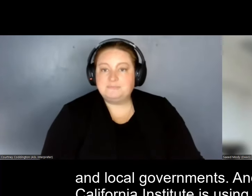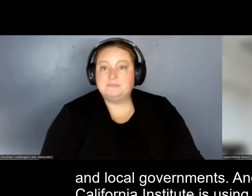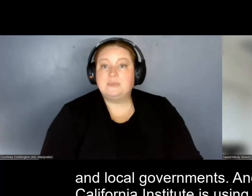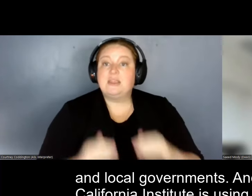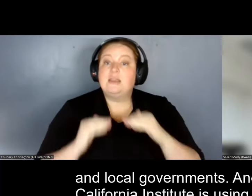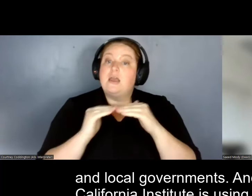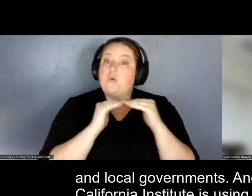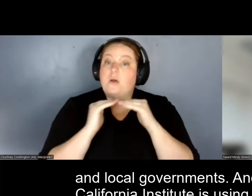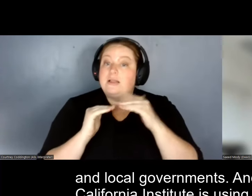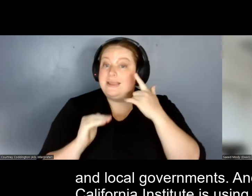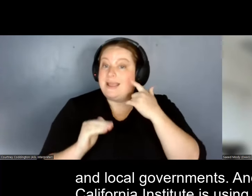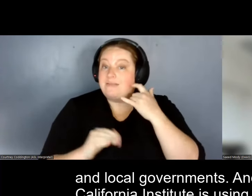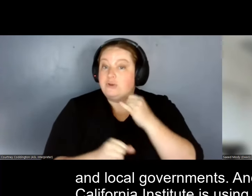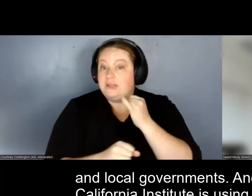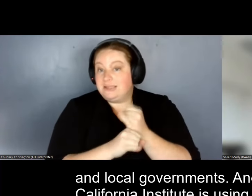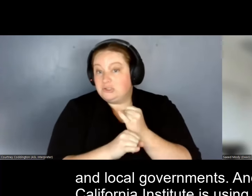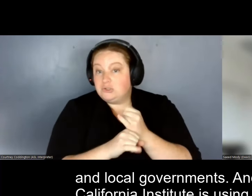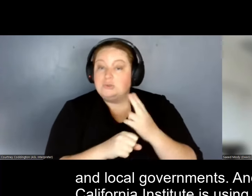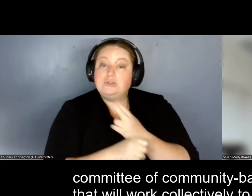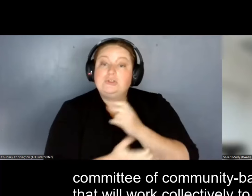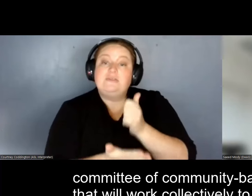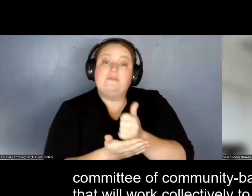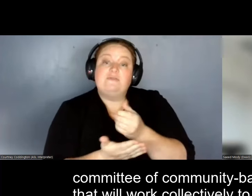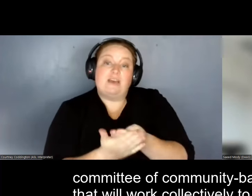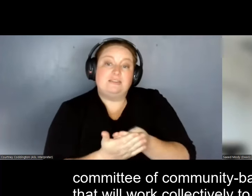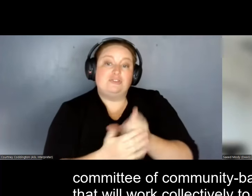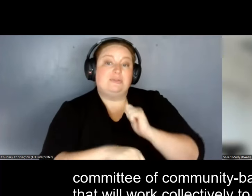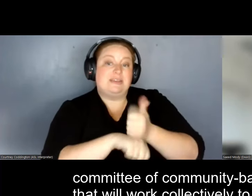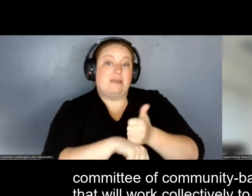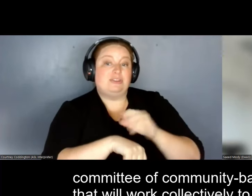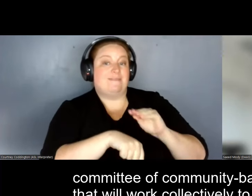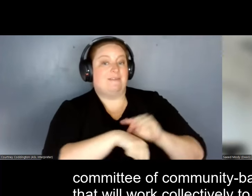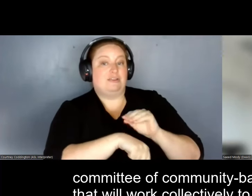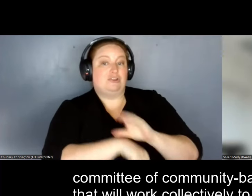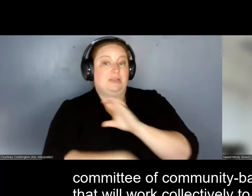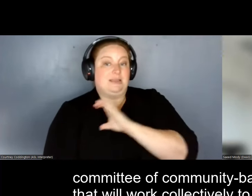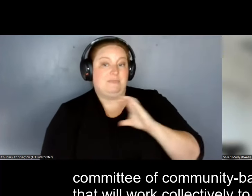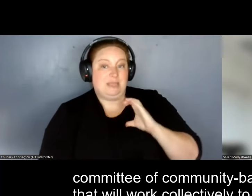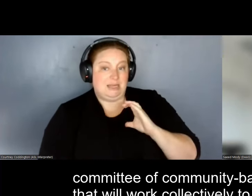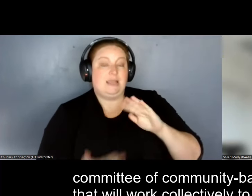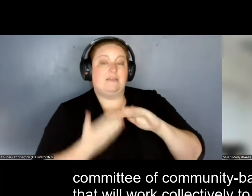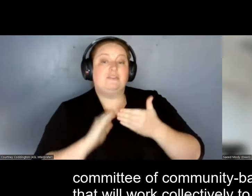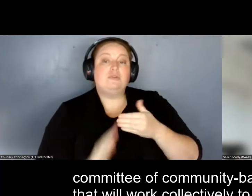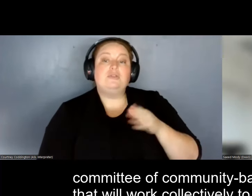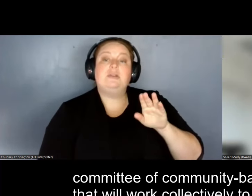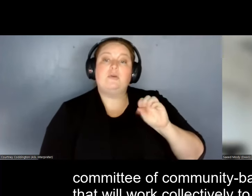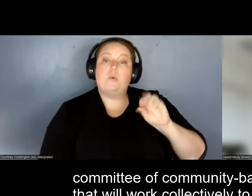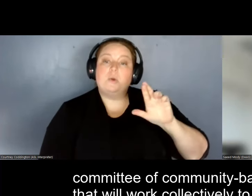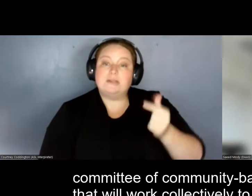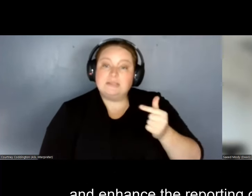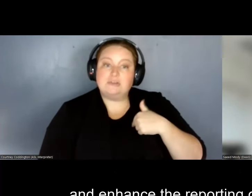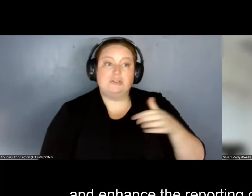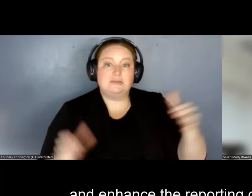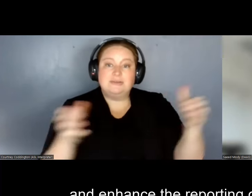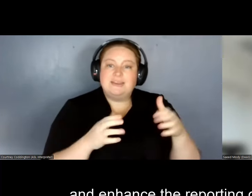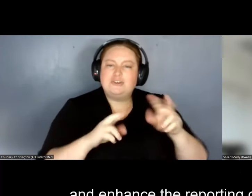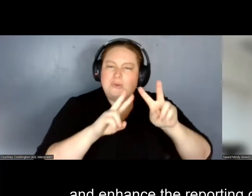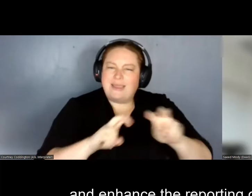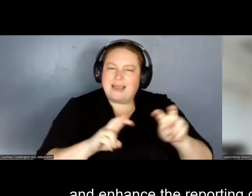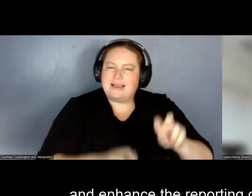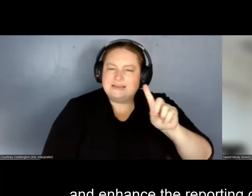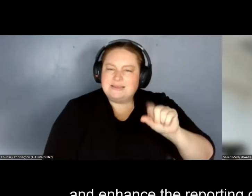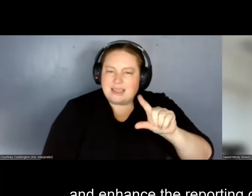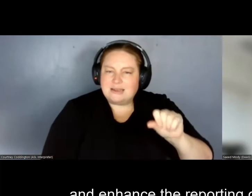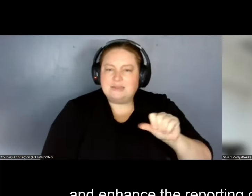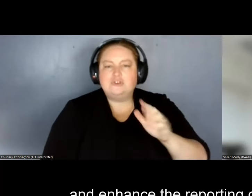California Institute is using funds to establish an advisory committee of community-based organizations who will work collectively to analyze data to assess